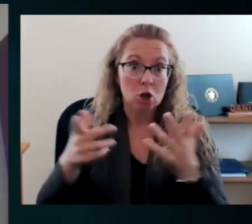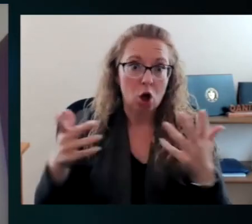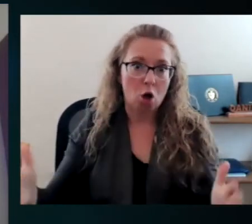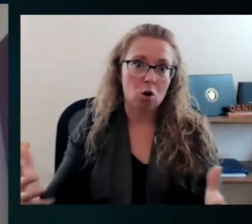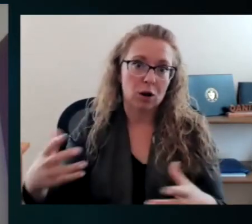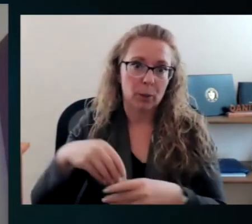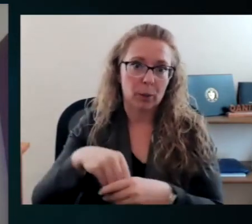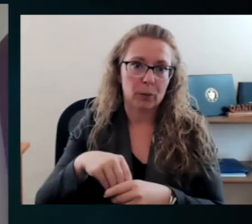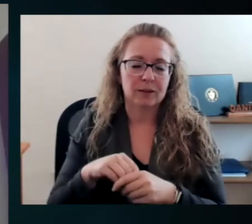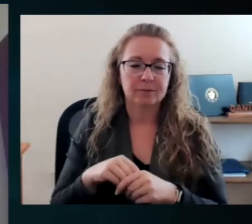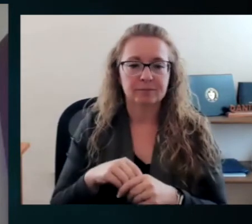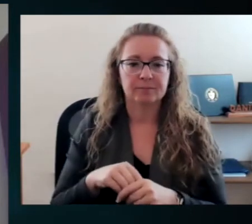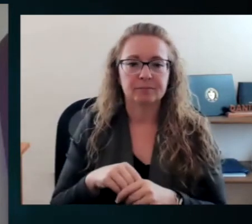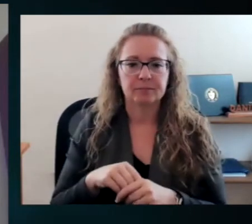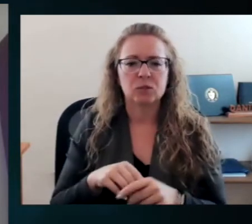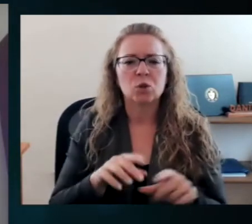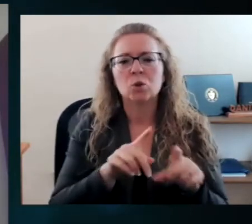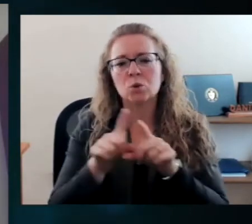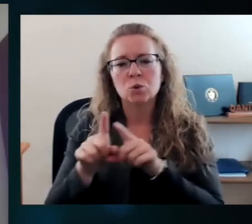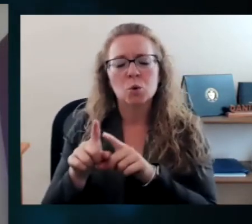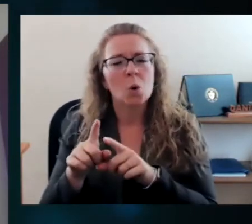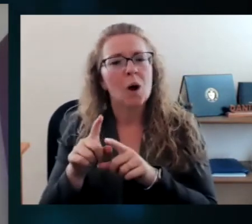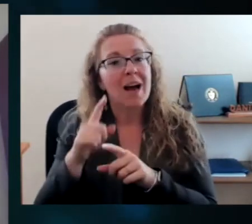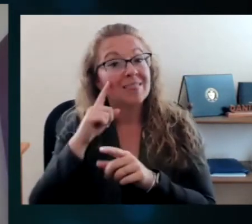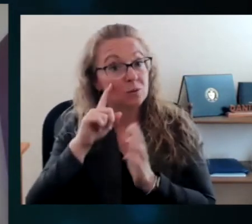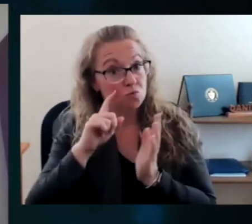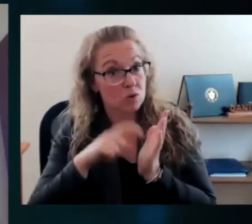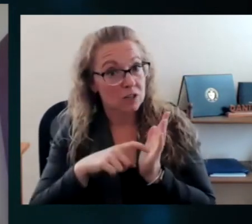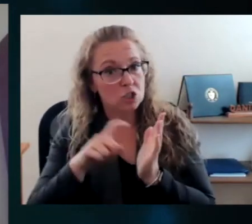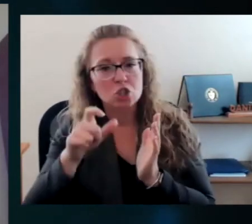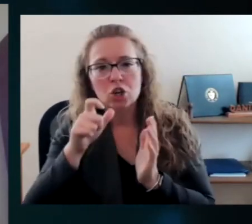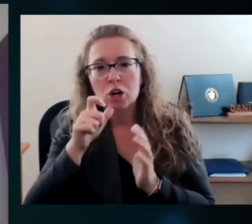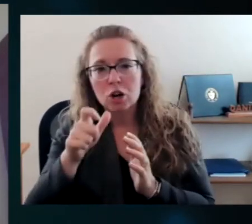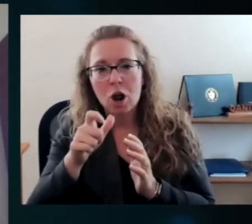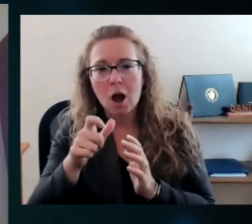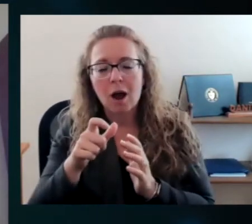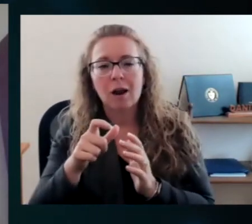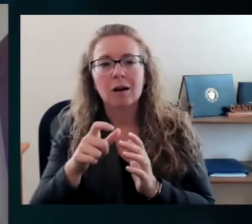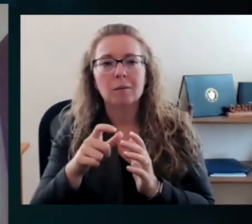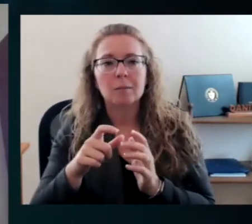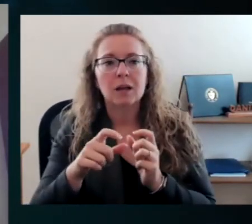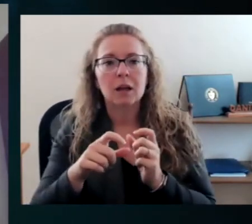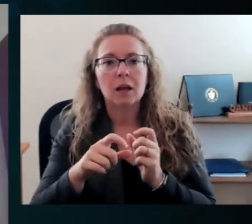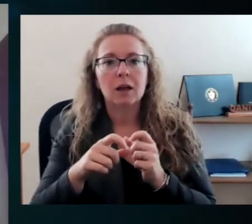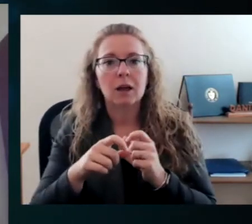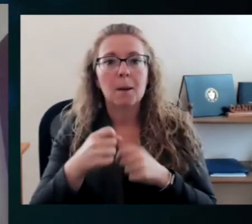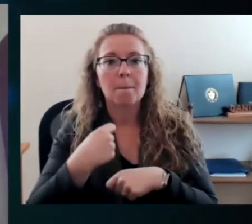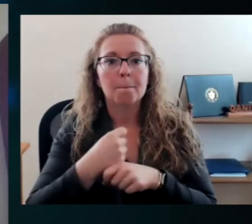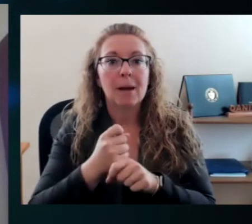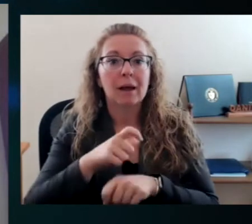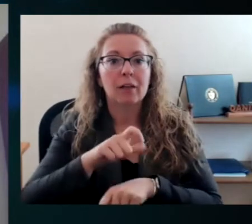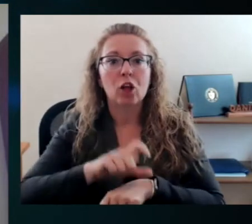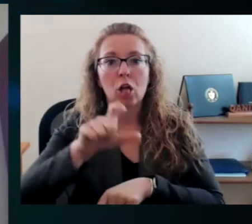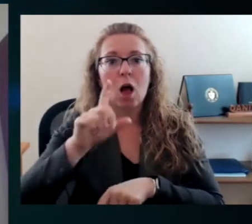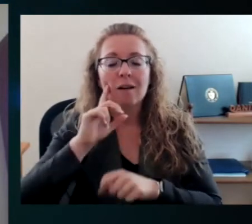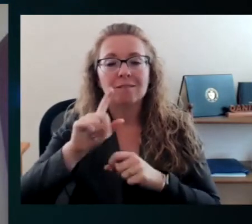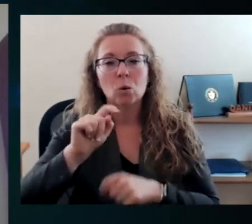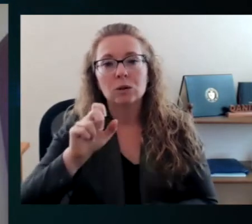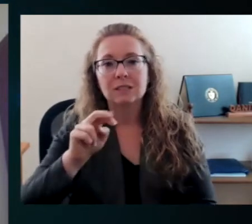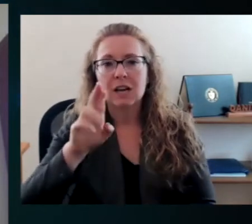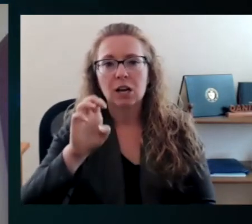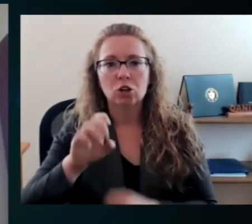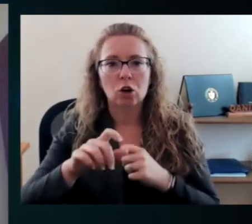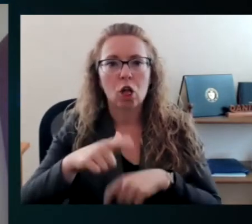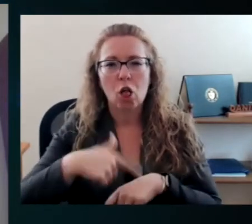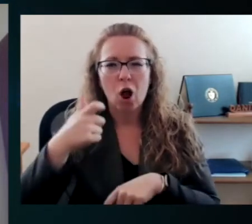on that, I do not think that recognition should take the form of extending the tenure clock, as that just extends the time these individuals work at lower